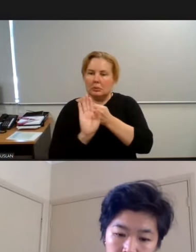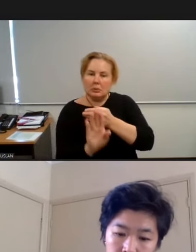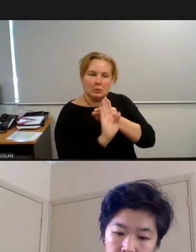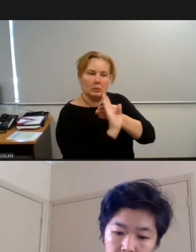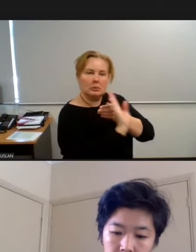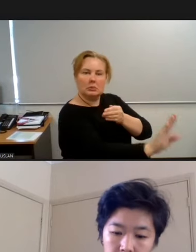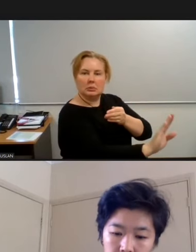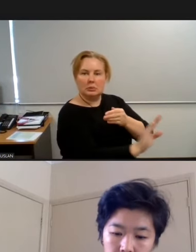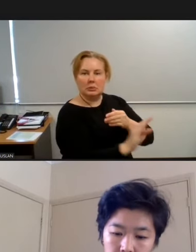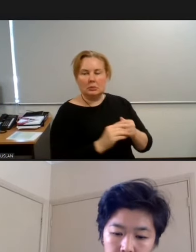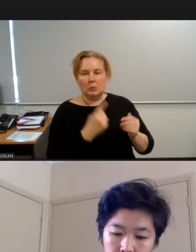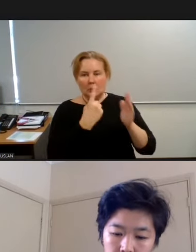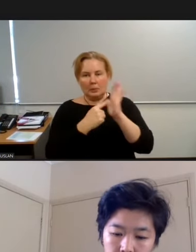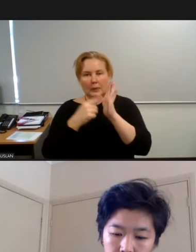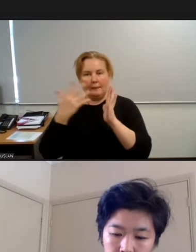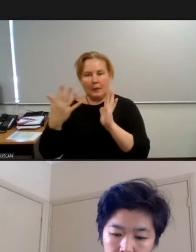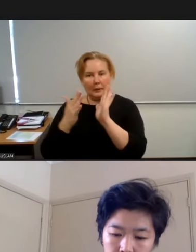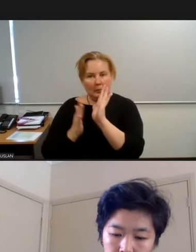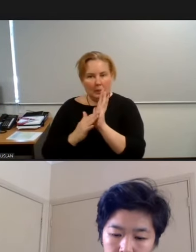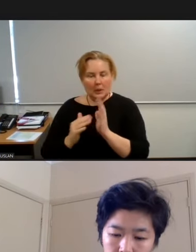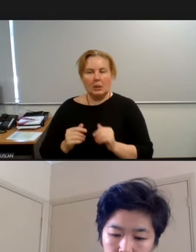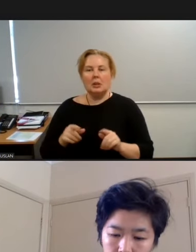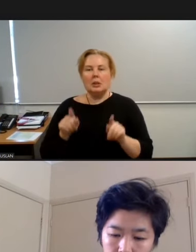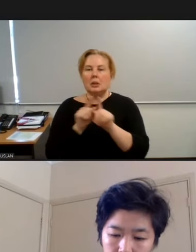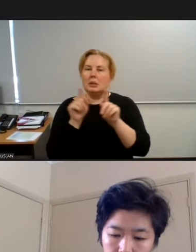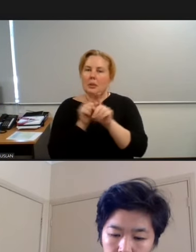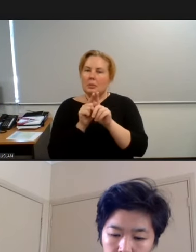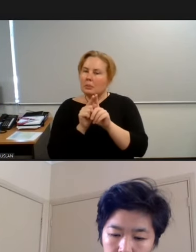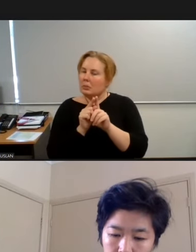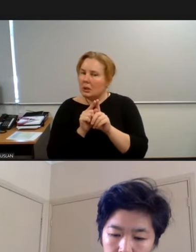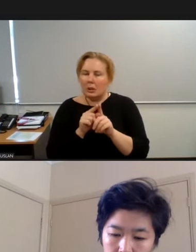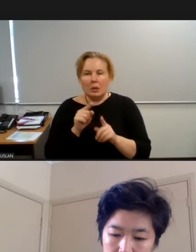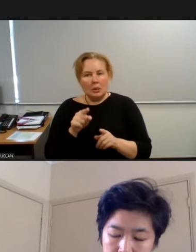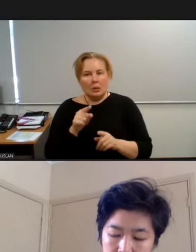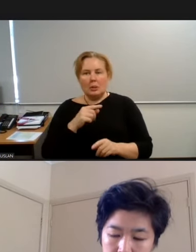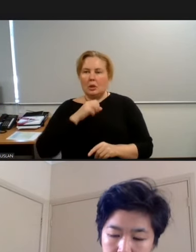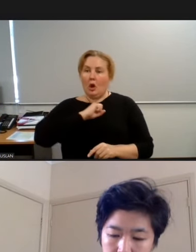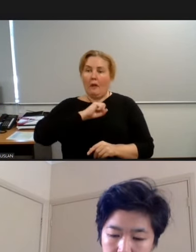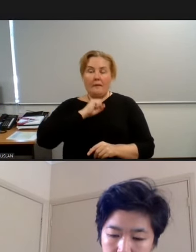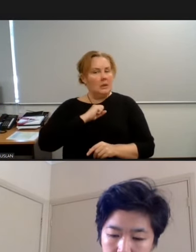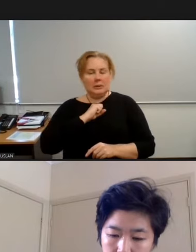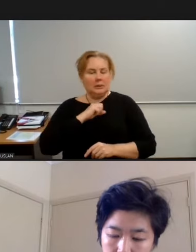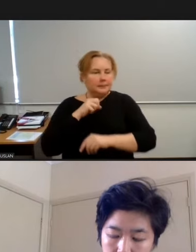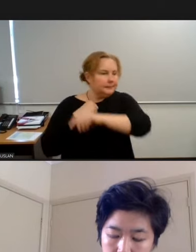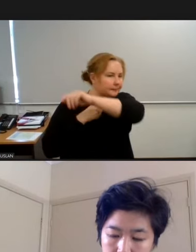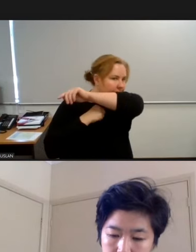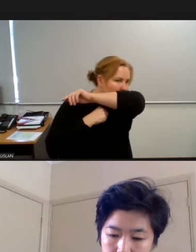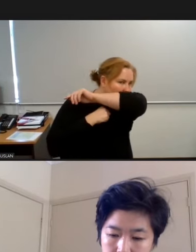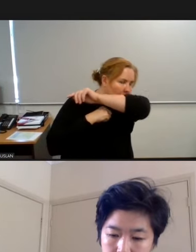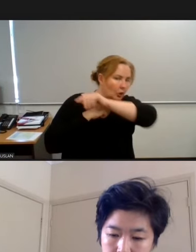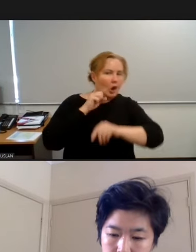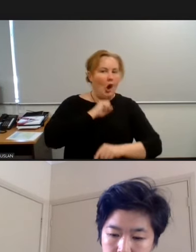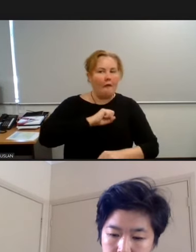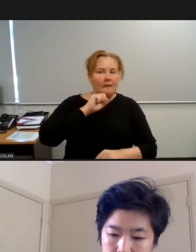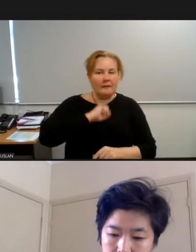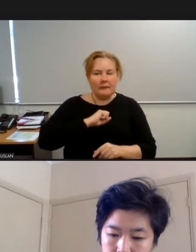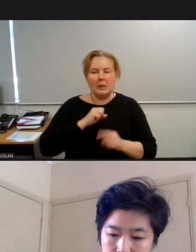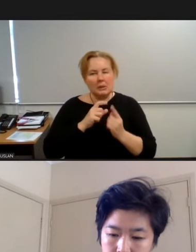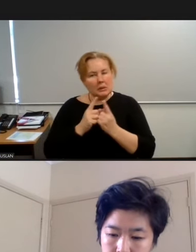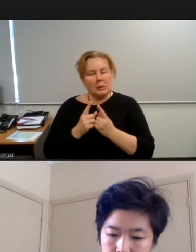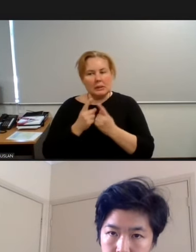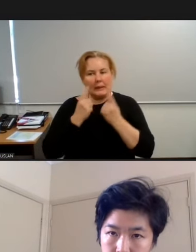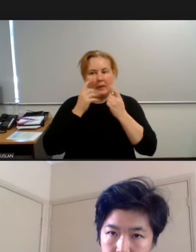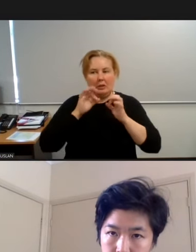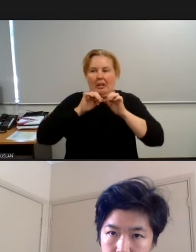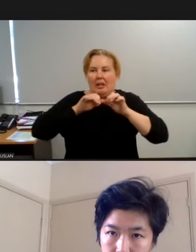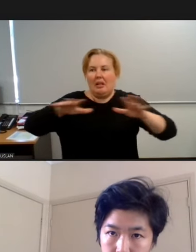physical distancing from others, and making sure you sort of the good cough etiquette as well. Thank you for that. And in terms